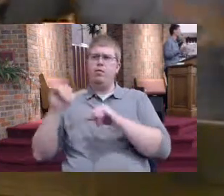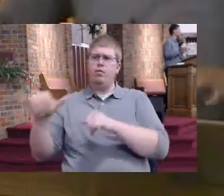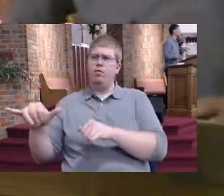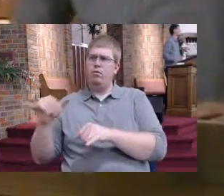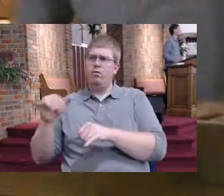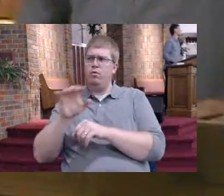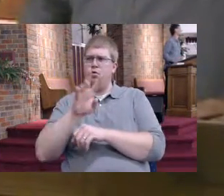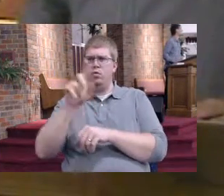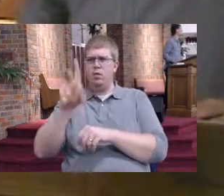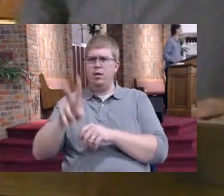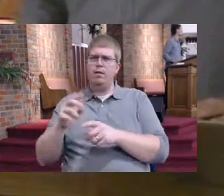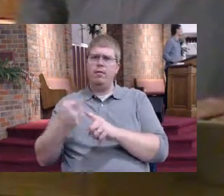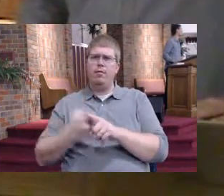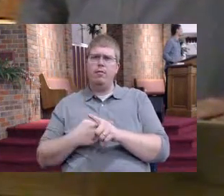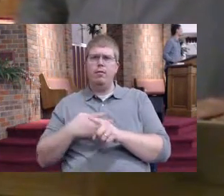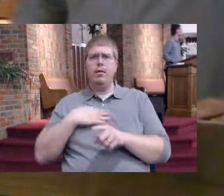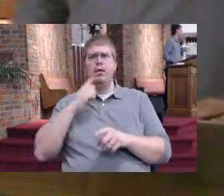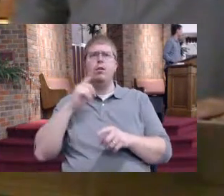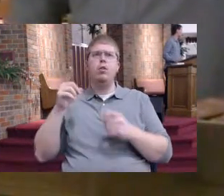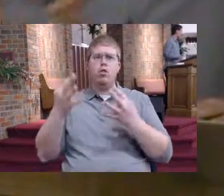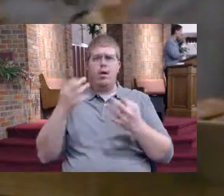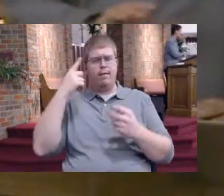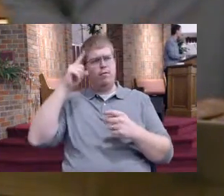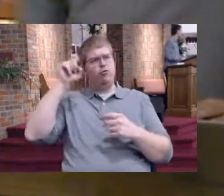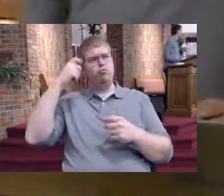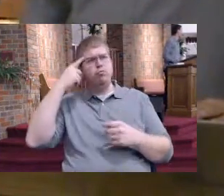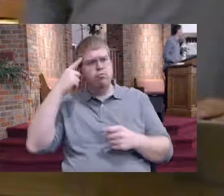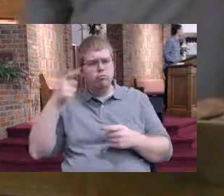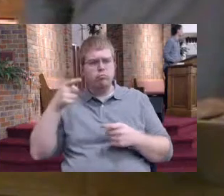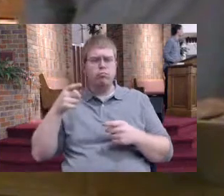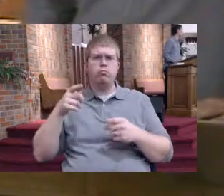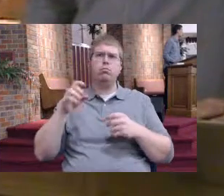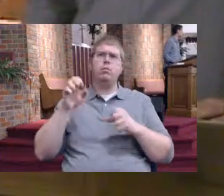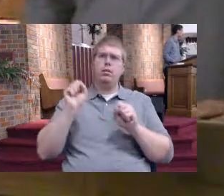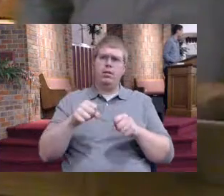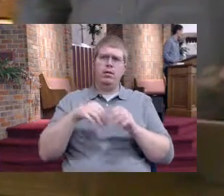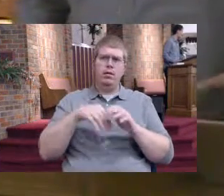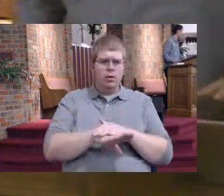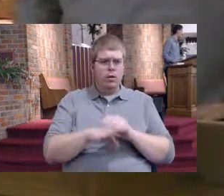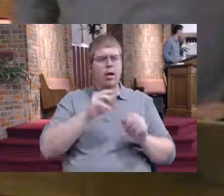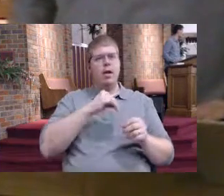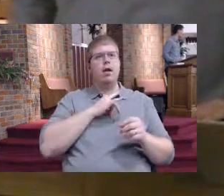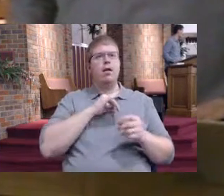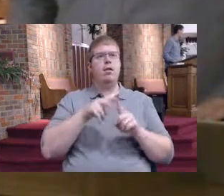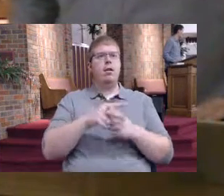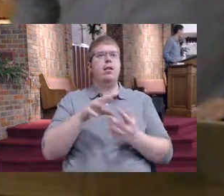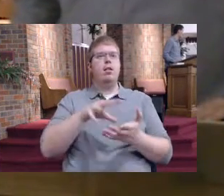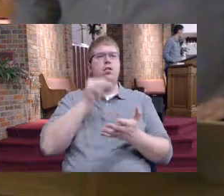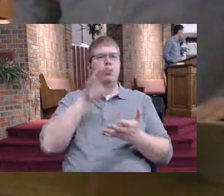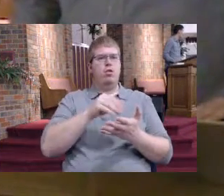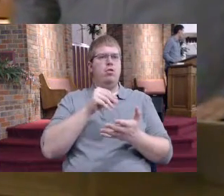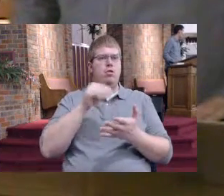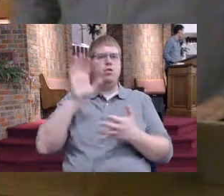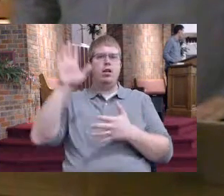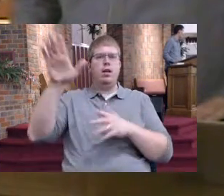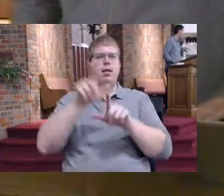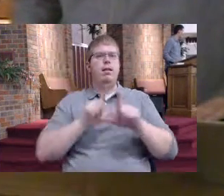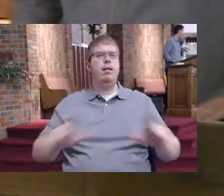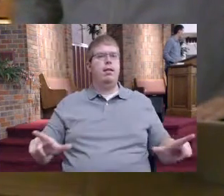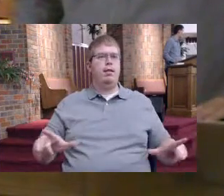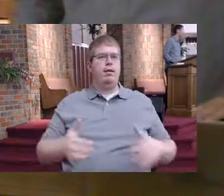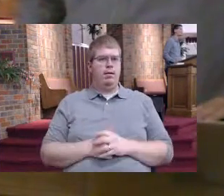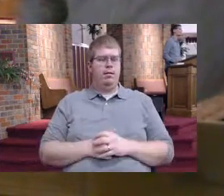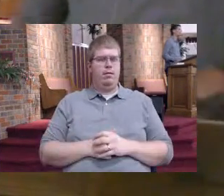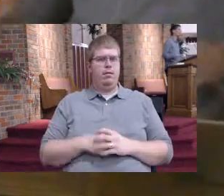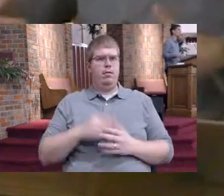government procedures to check out. We spent that time getting right into language learning. And so this is me with